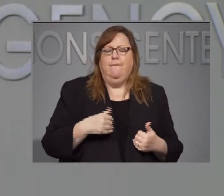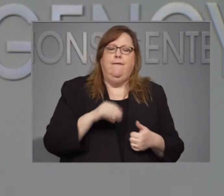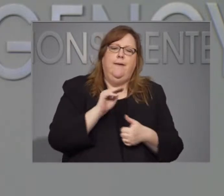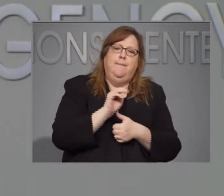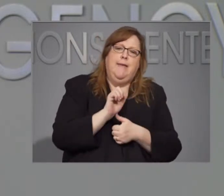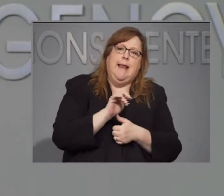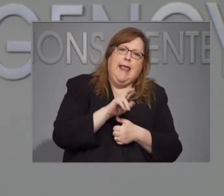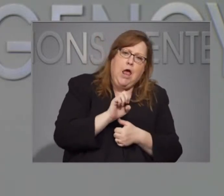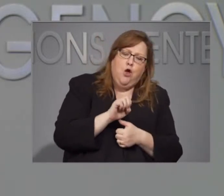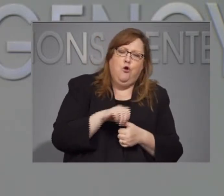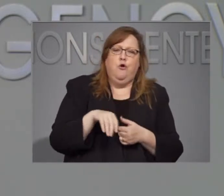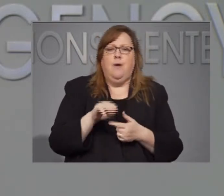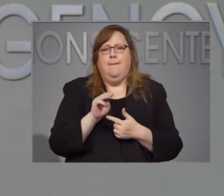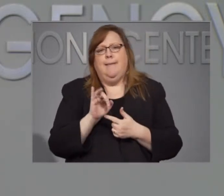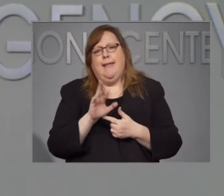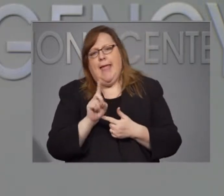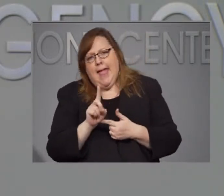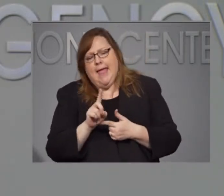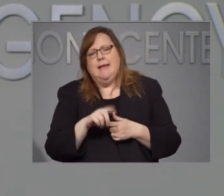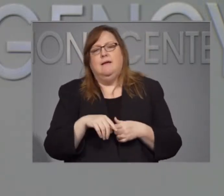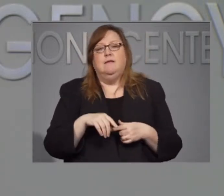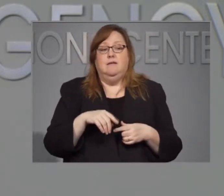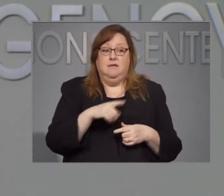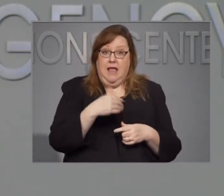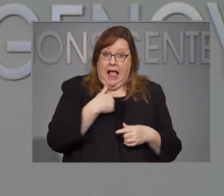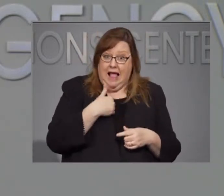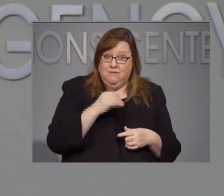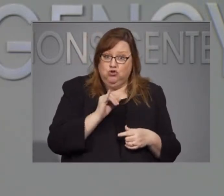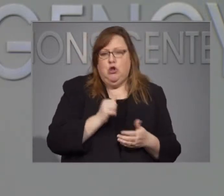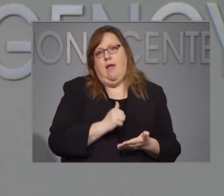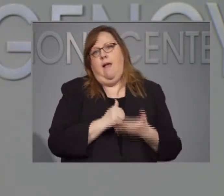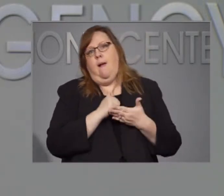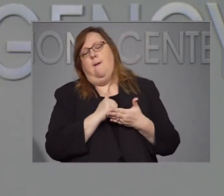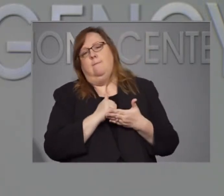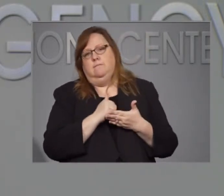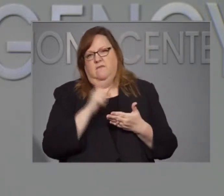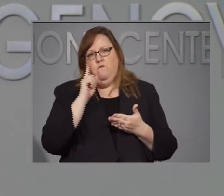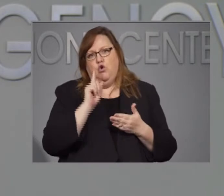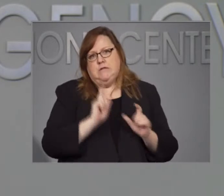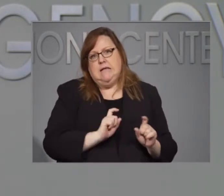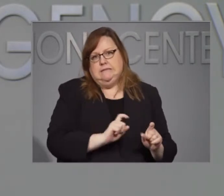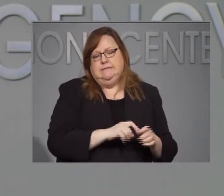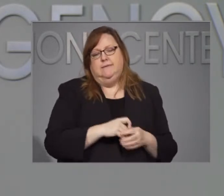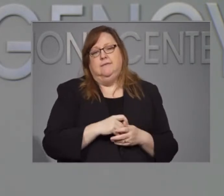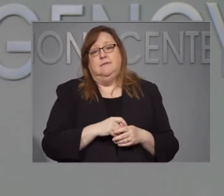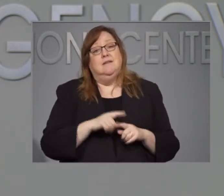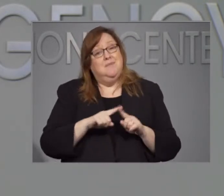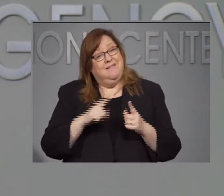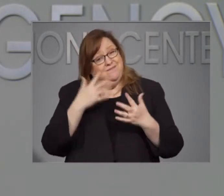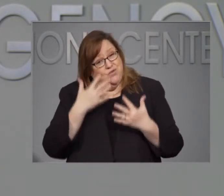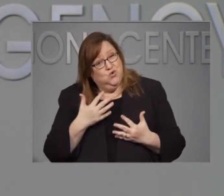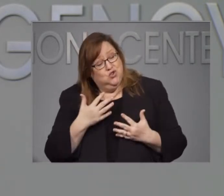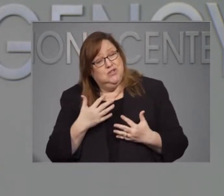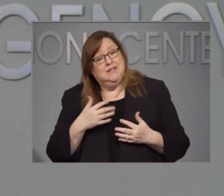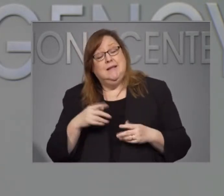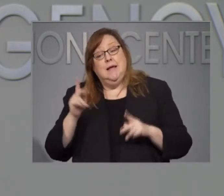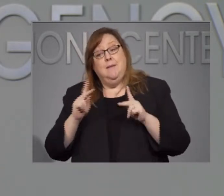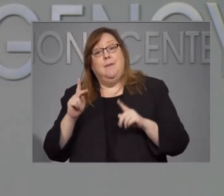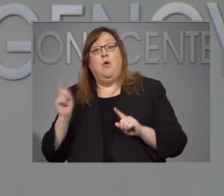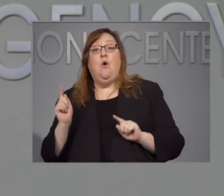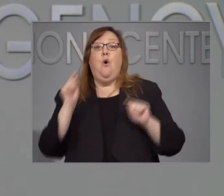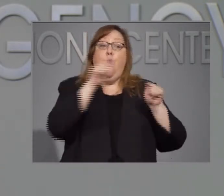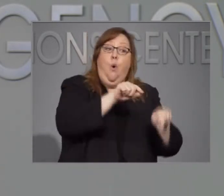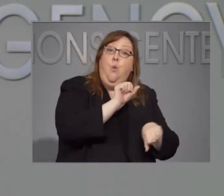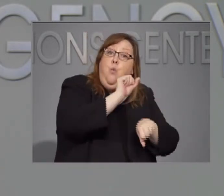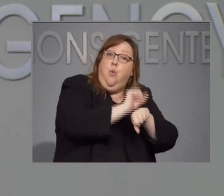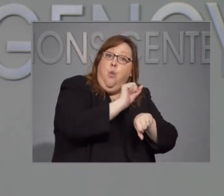Medicare or Medicaid, and having insurance access really does help when we think about testing. But we know, unfortunately, the folks who work in our long-term